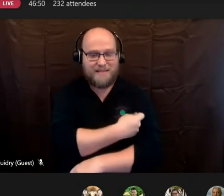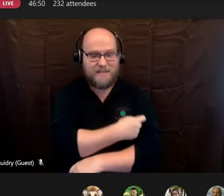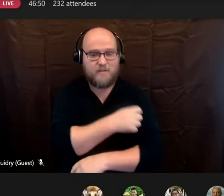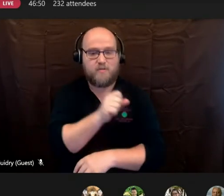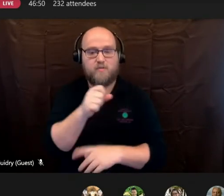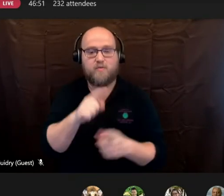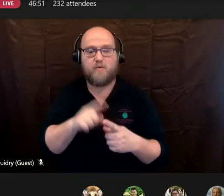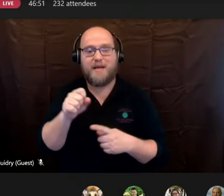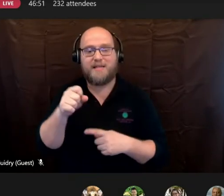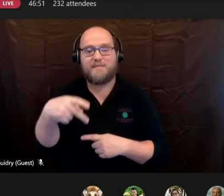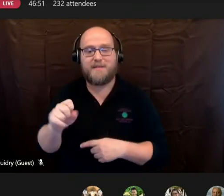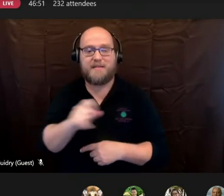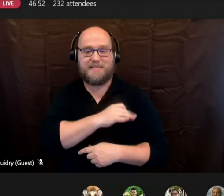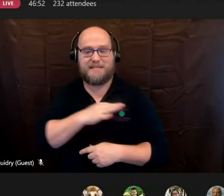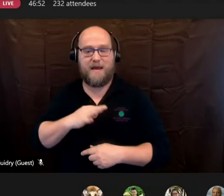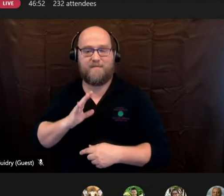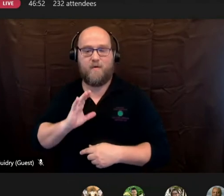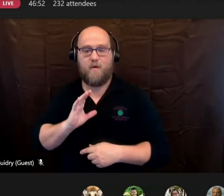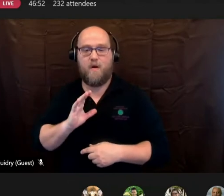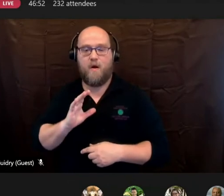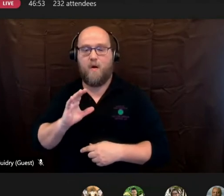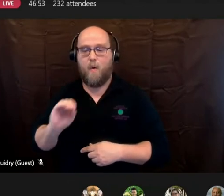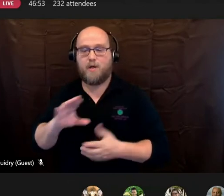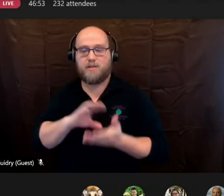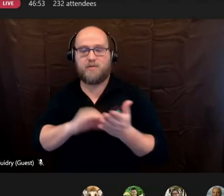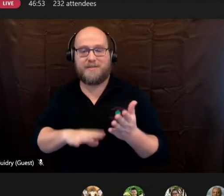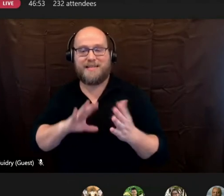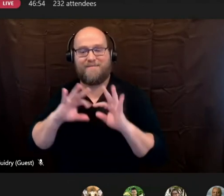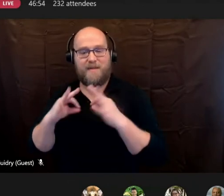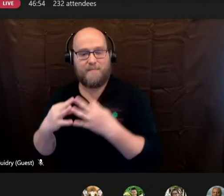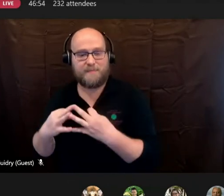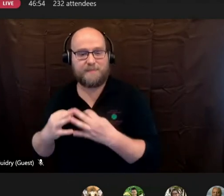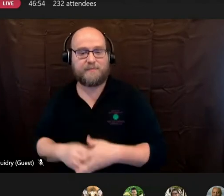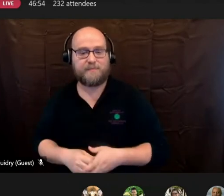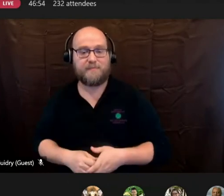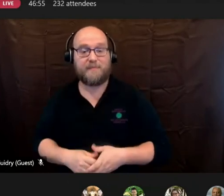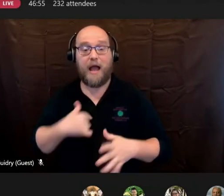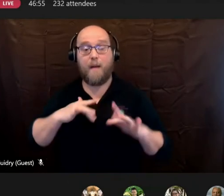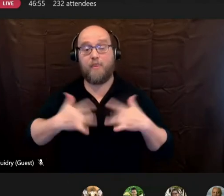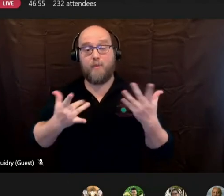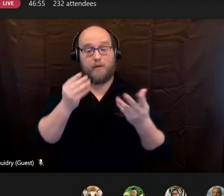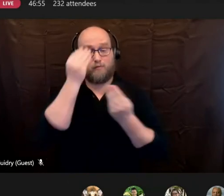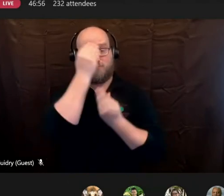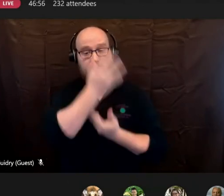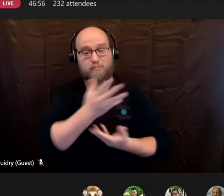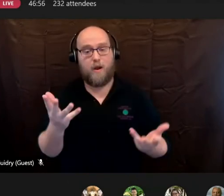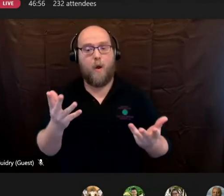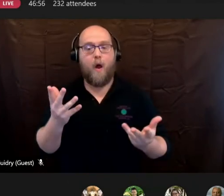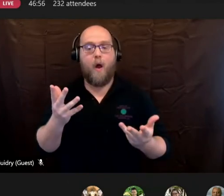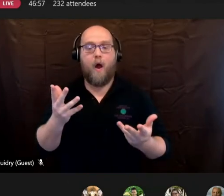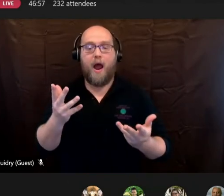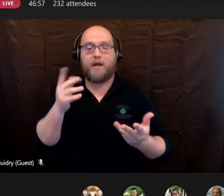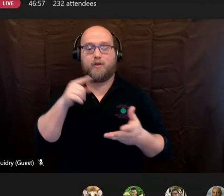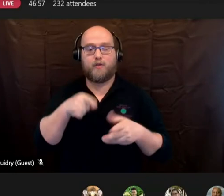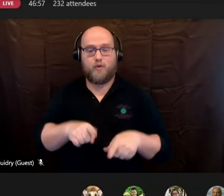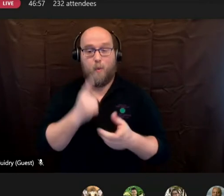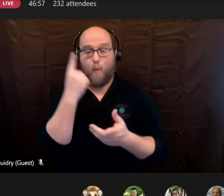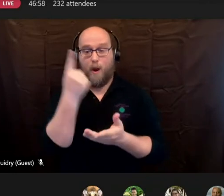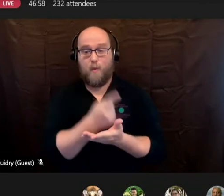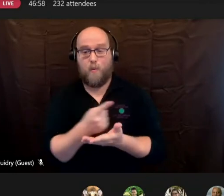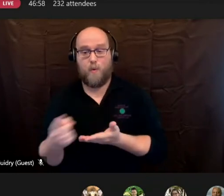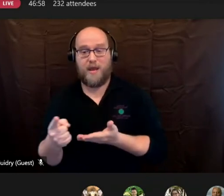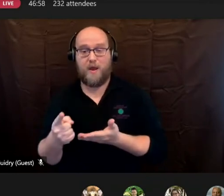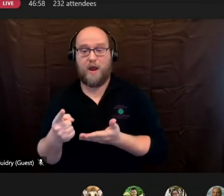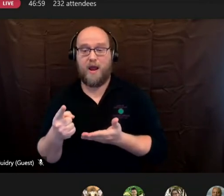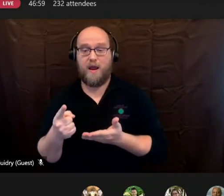March, over 1,000 Seattle Public Schools staff received a COVID vaccine. And last week, the Seattle